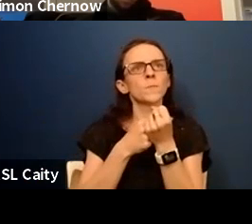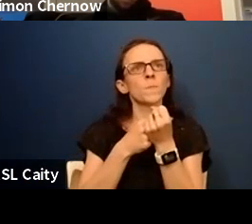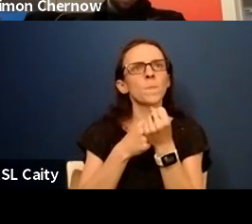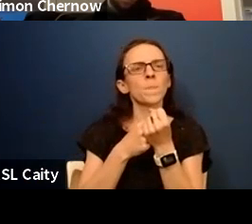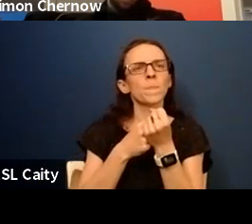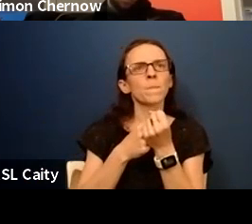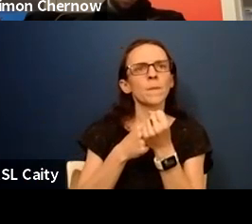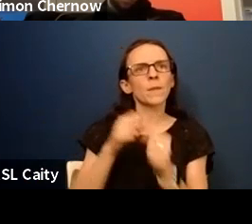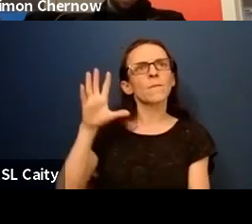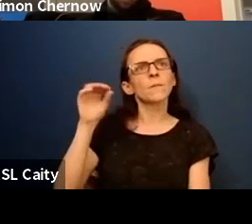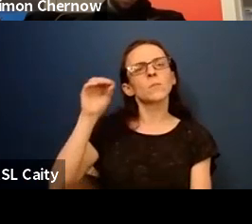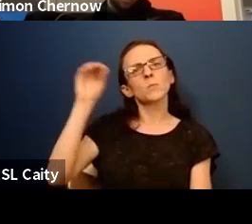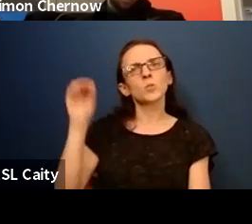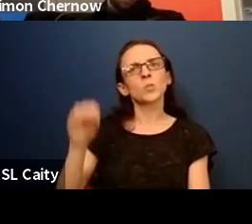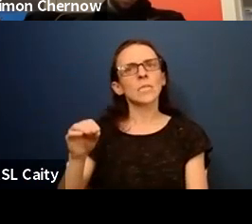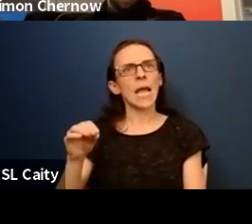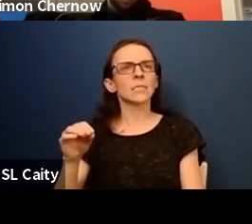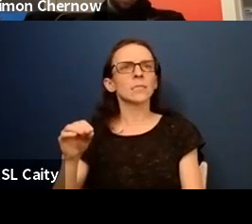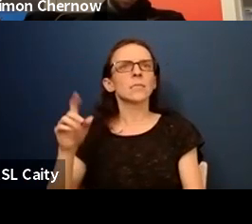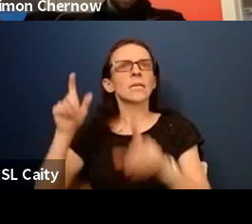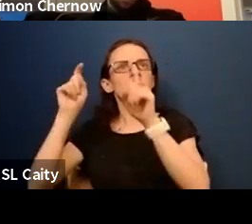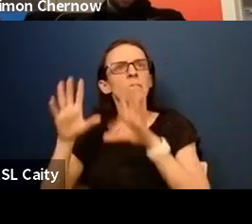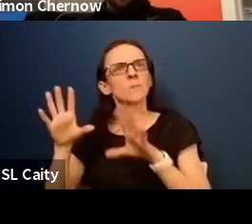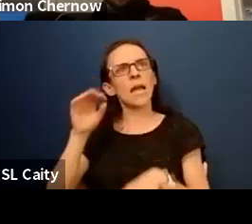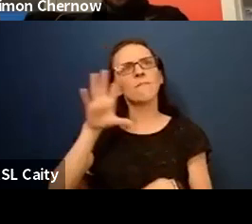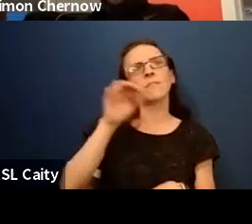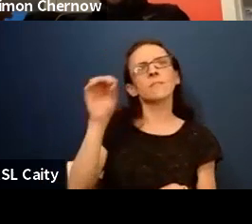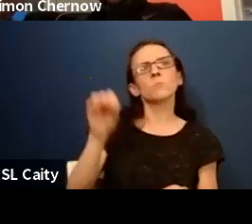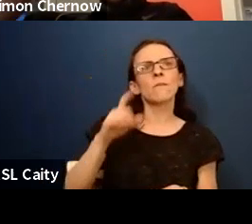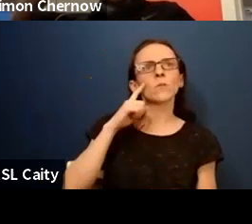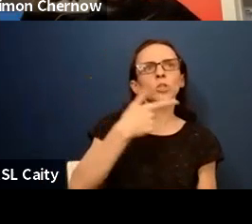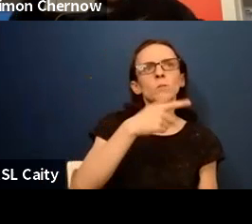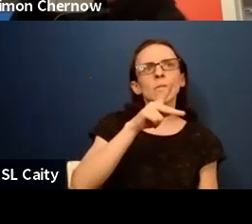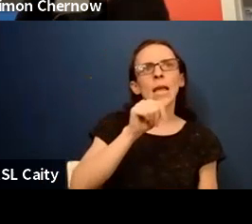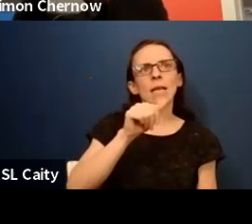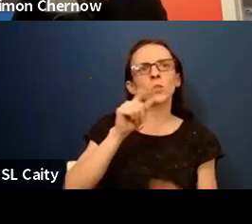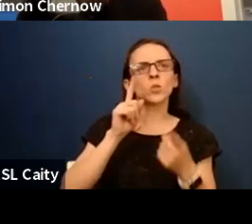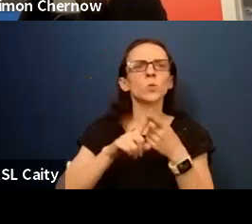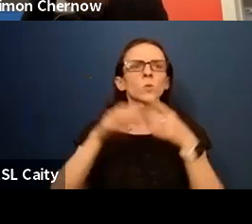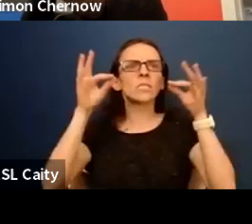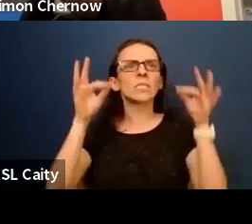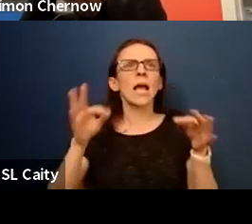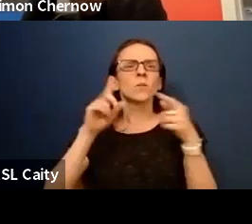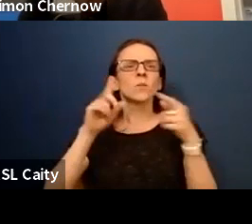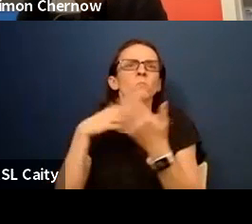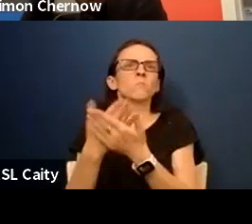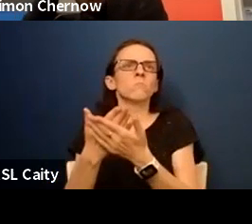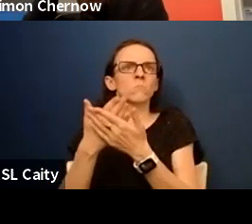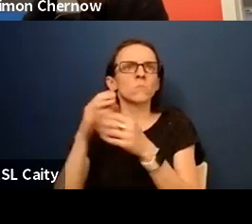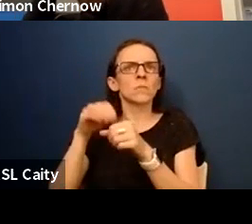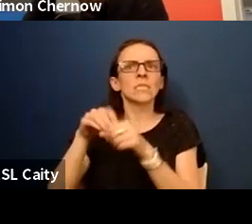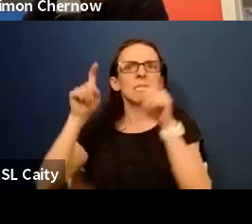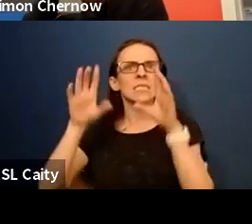in the assessment and 50% in the GPA to decide to get into the exam schools. It will